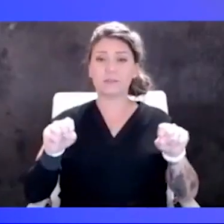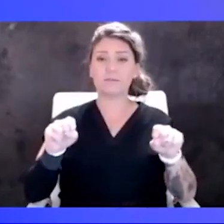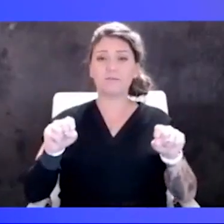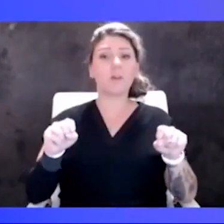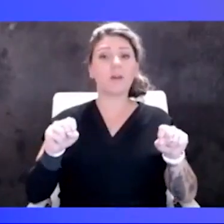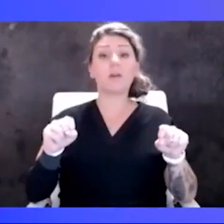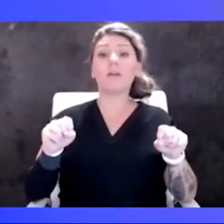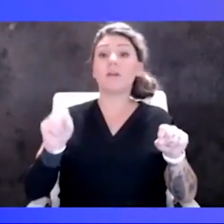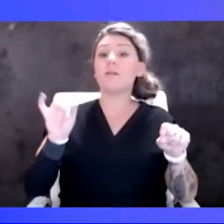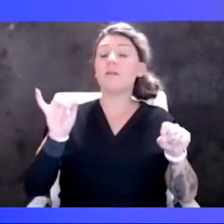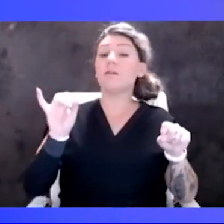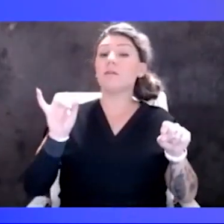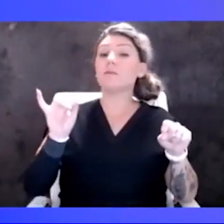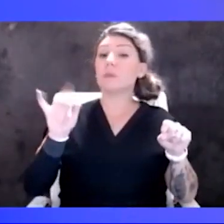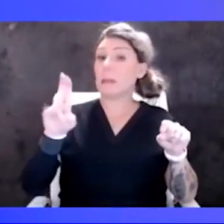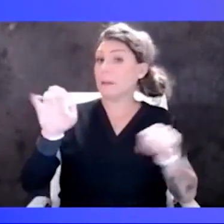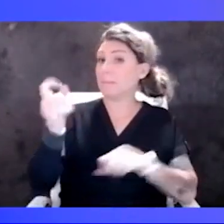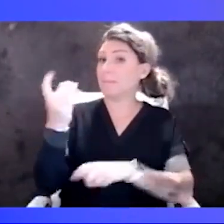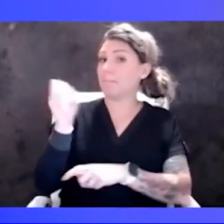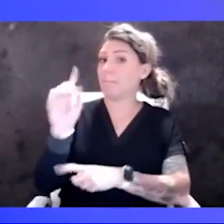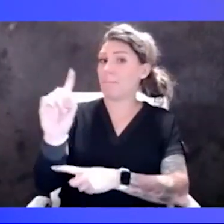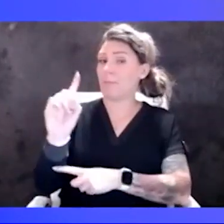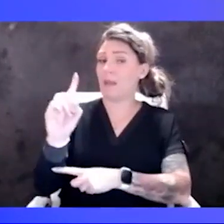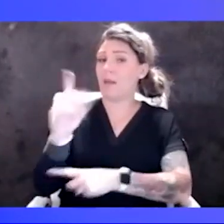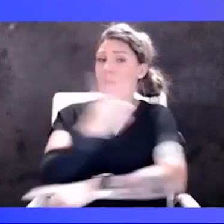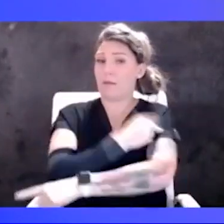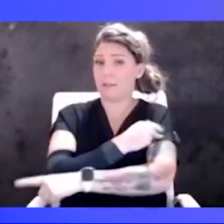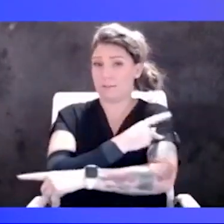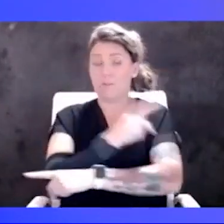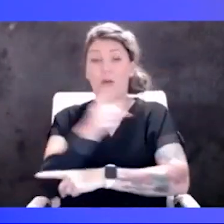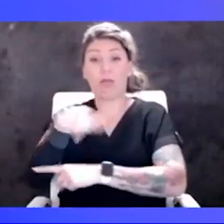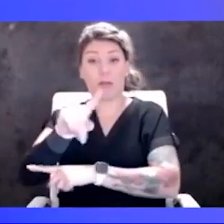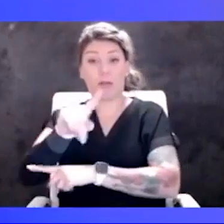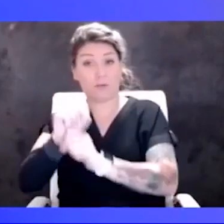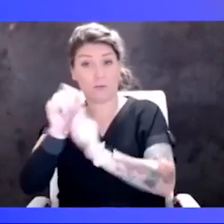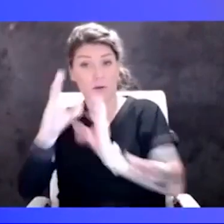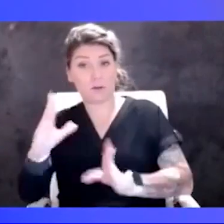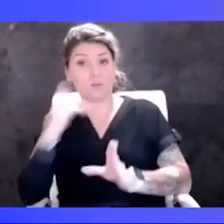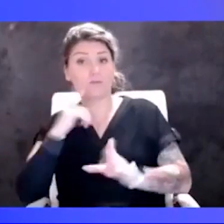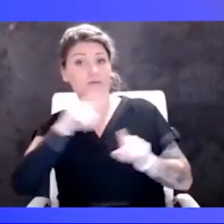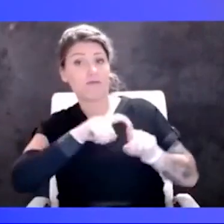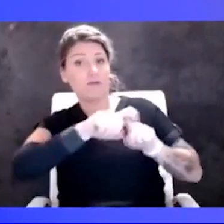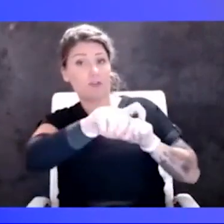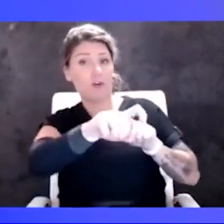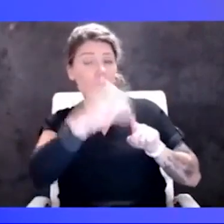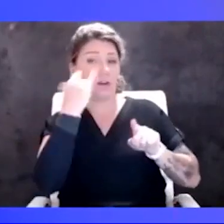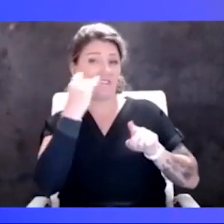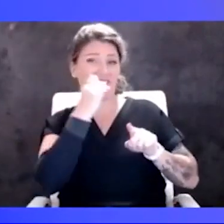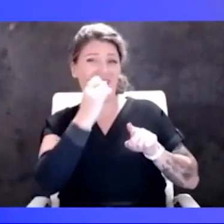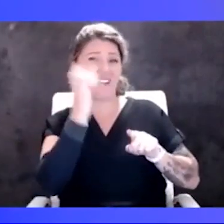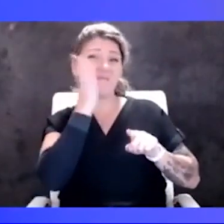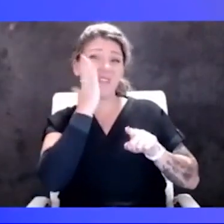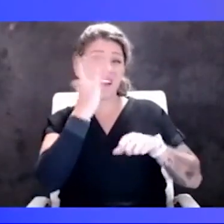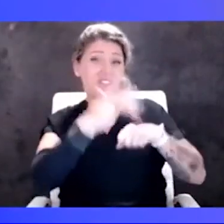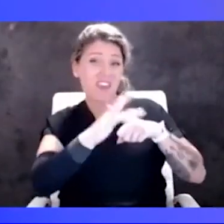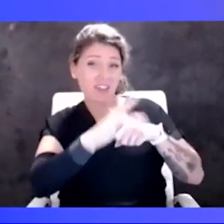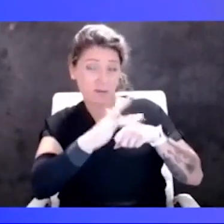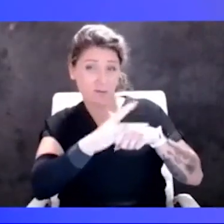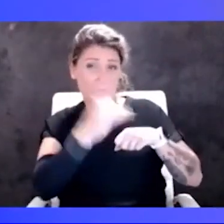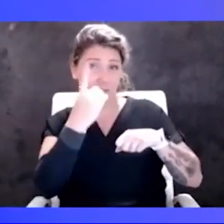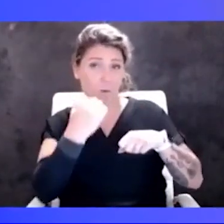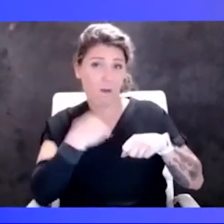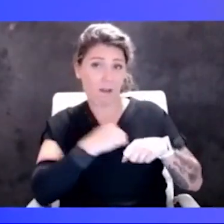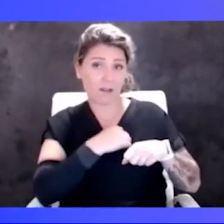hospitalist colleagues could call into our transfer center if we did not have a bed for their patient to get into. Then they